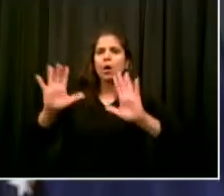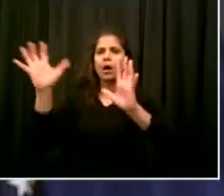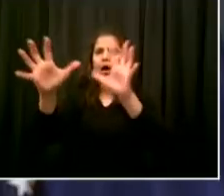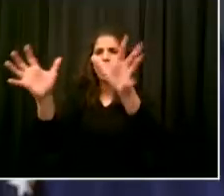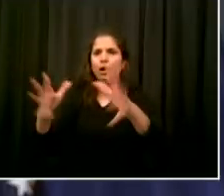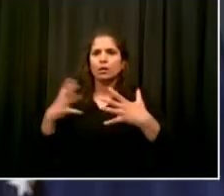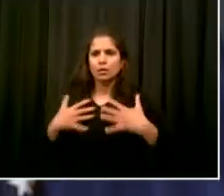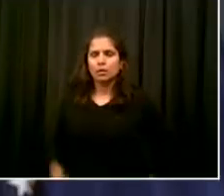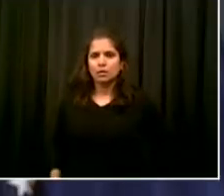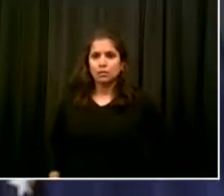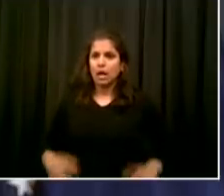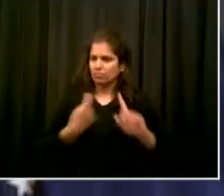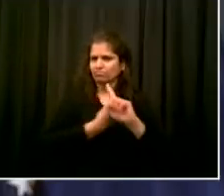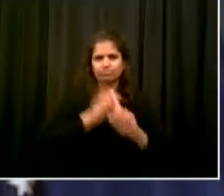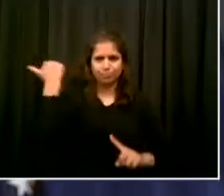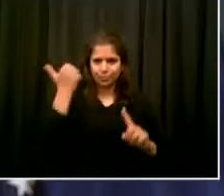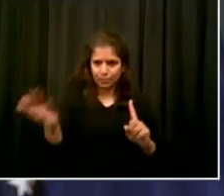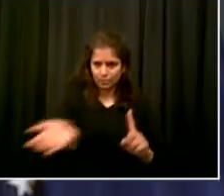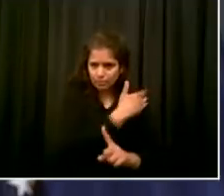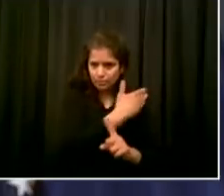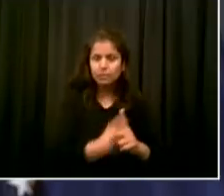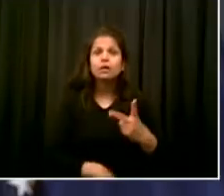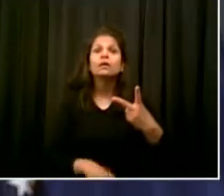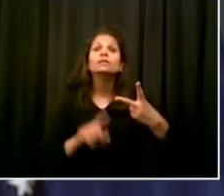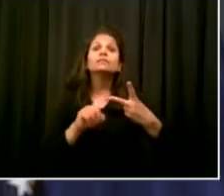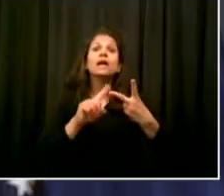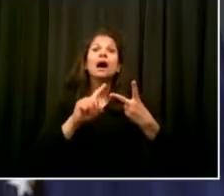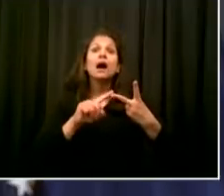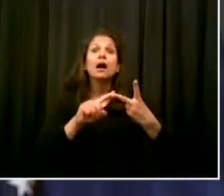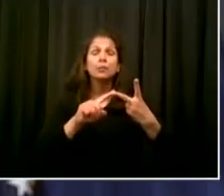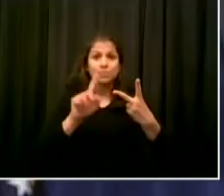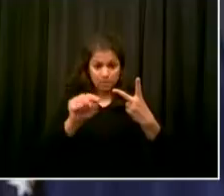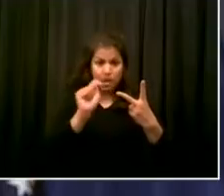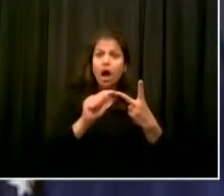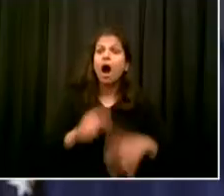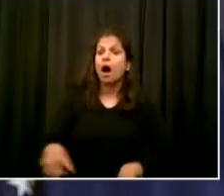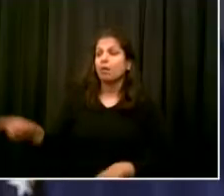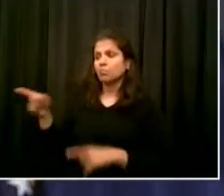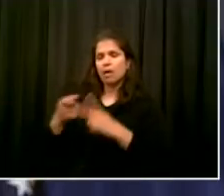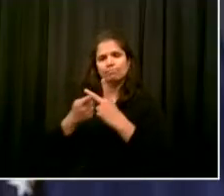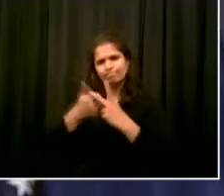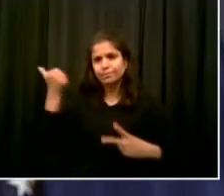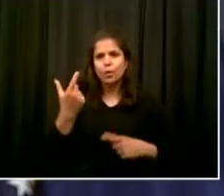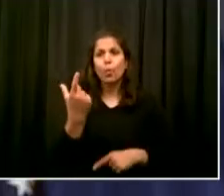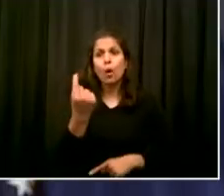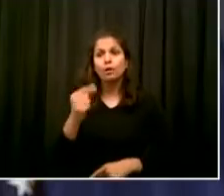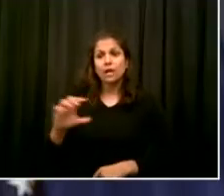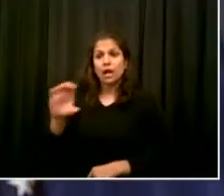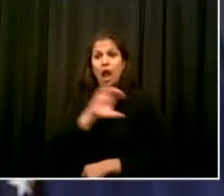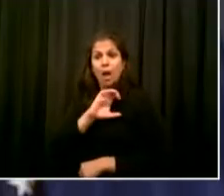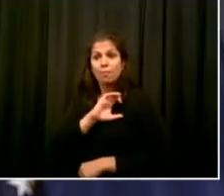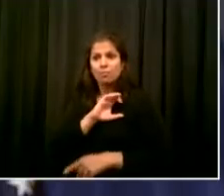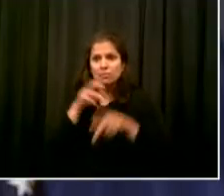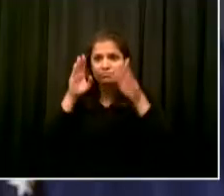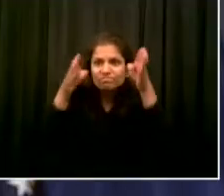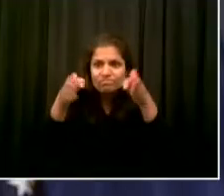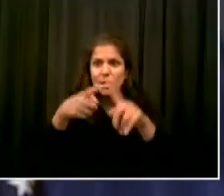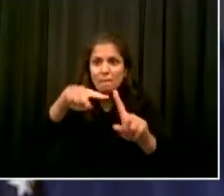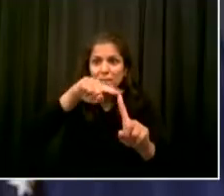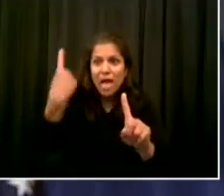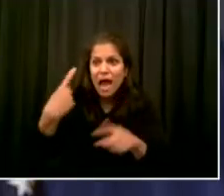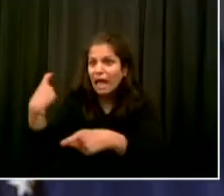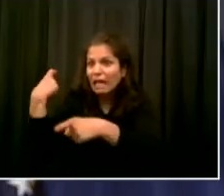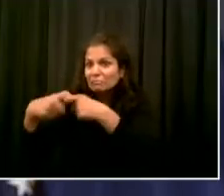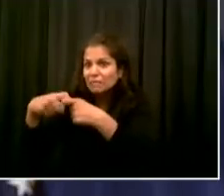You know, they're really changing lives, and to be a part of that, this movement